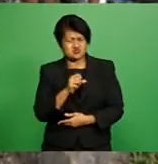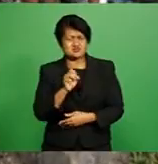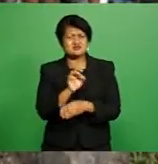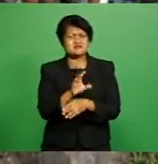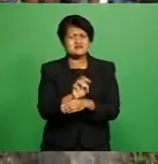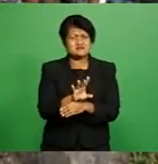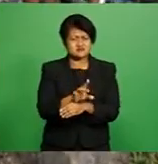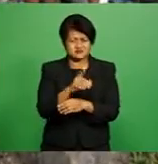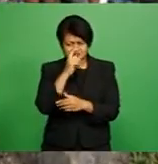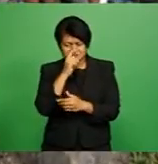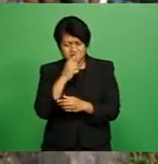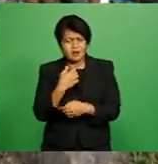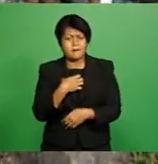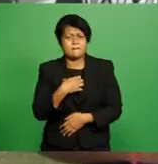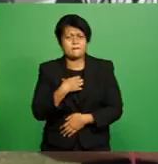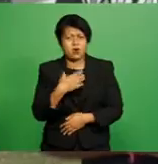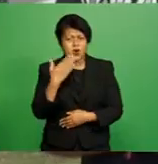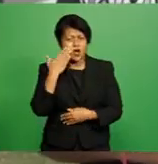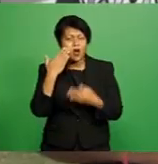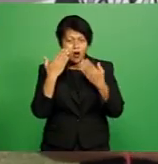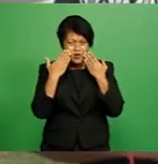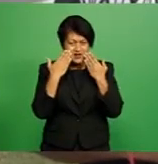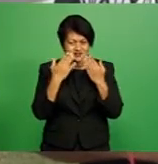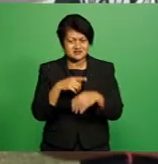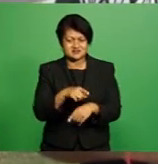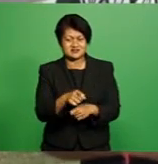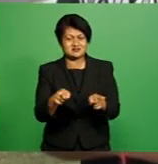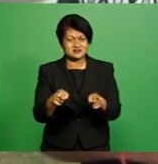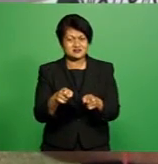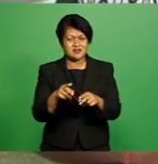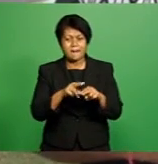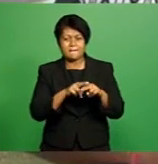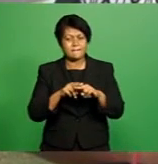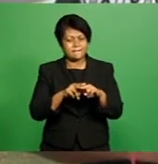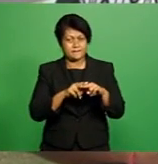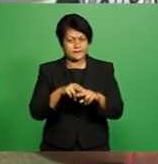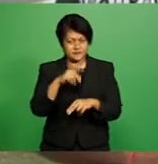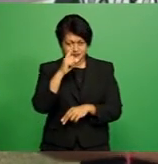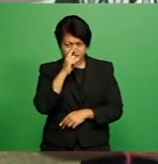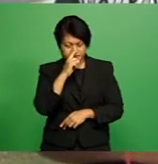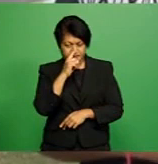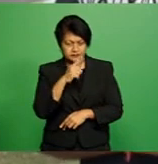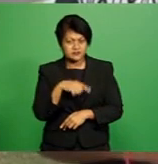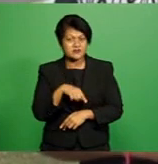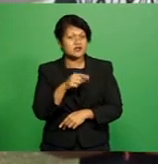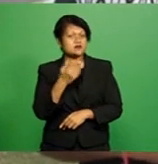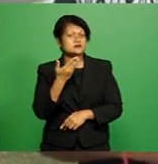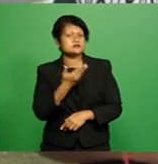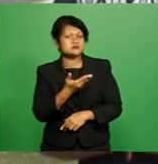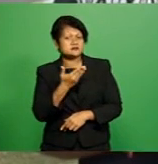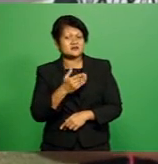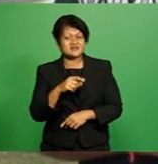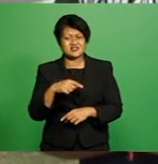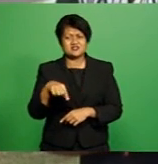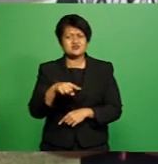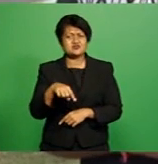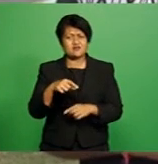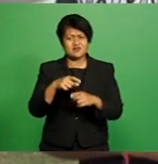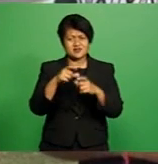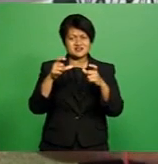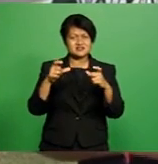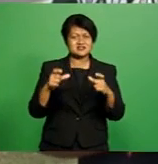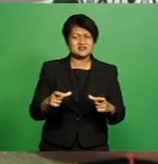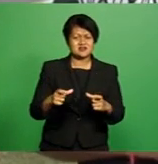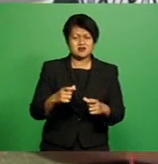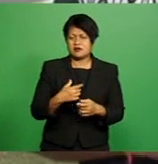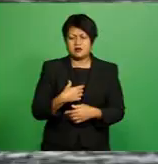of Fiji, please keep our Fiji clean. This creek is one of the icons in the heart of the Suva city, but it has lost its significance due to the amount of